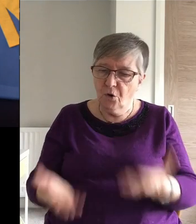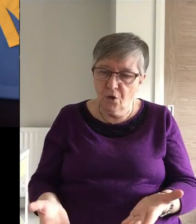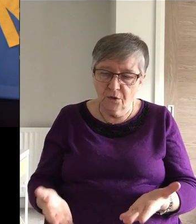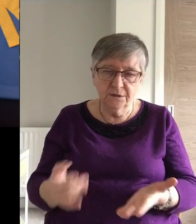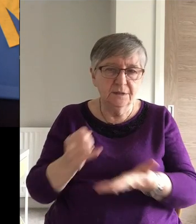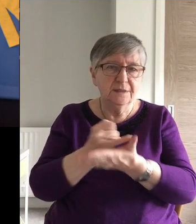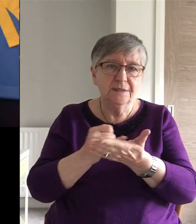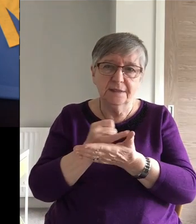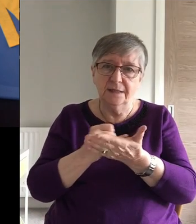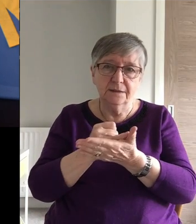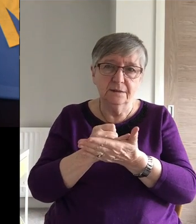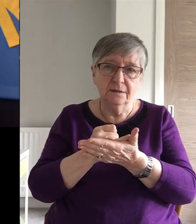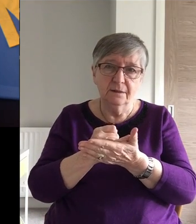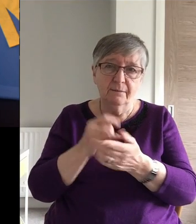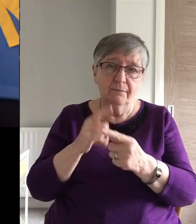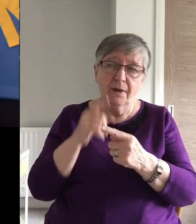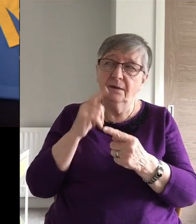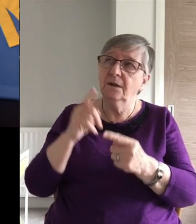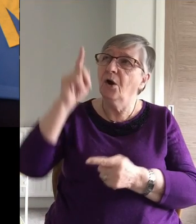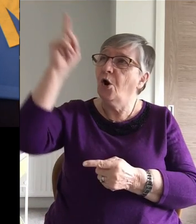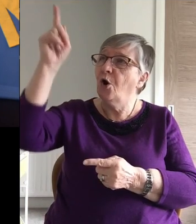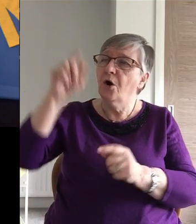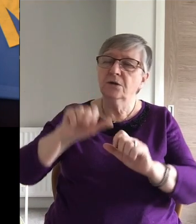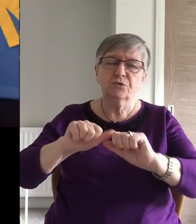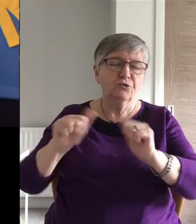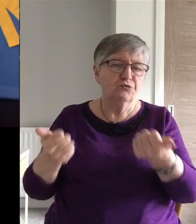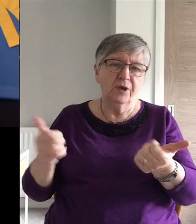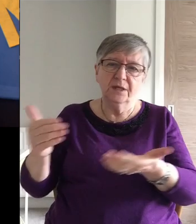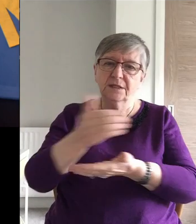fallen, we sin, but God is a great Saviour.